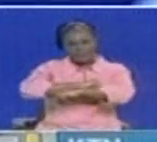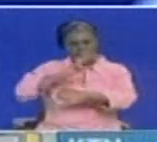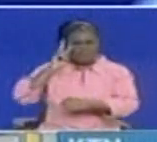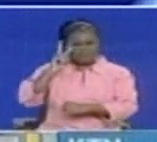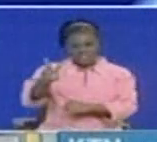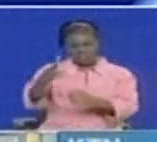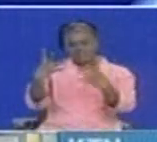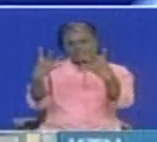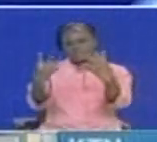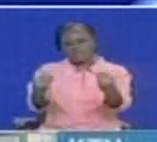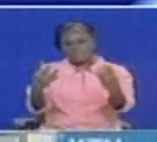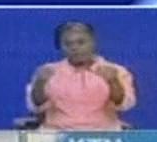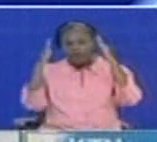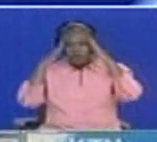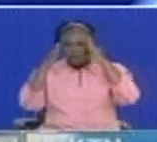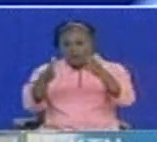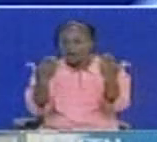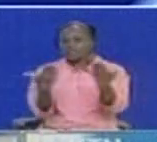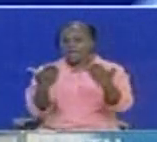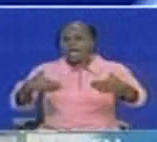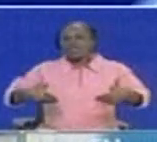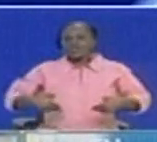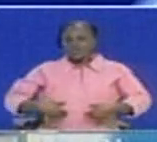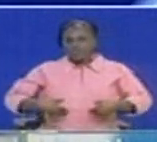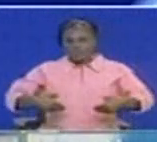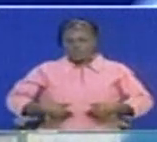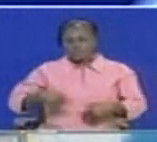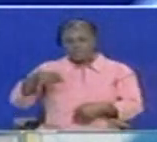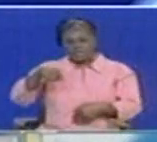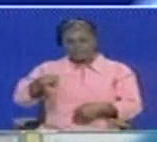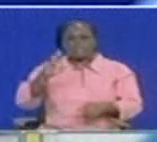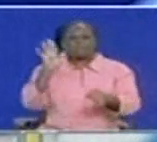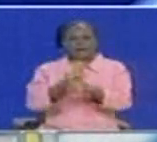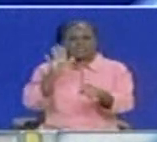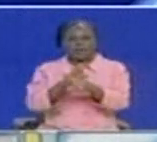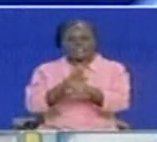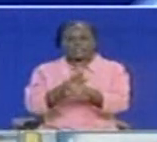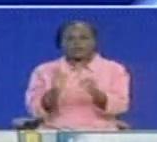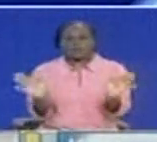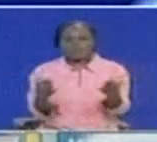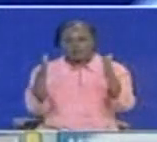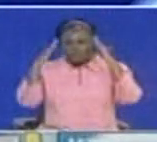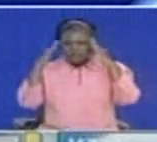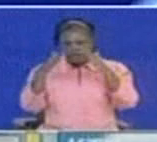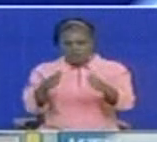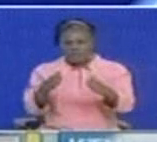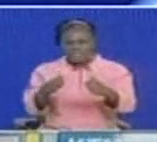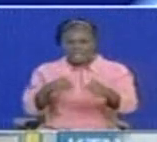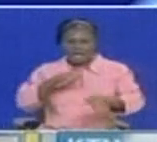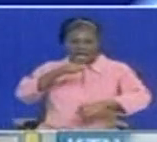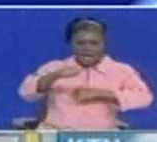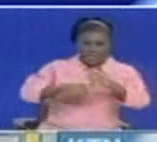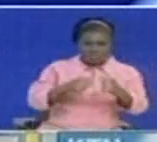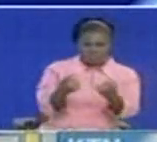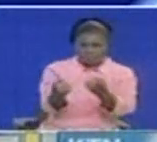simple. Focus on the youth, who are 70% of our population. Focus on their creativity, tap